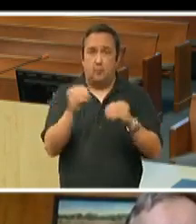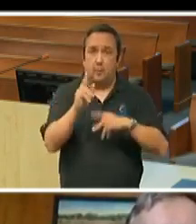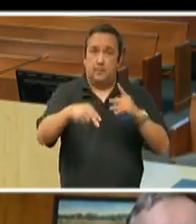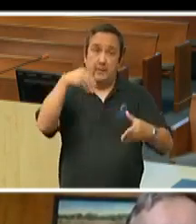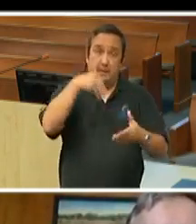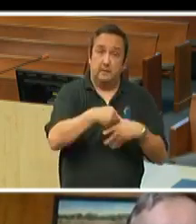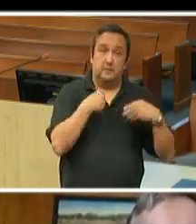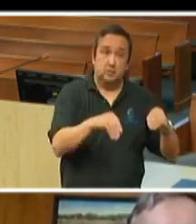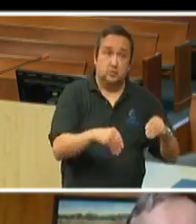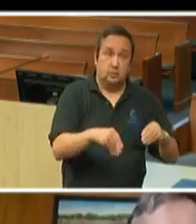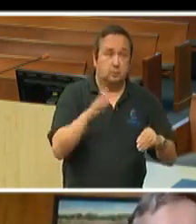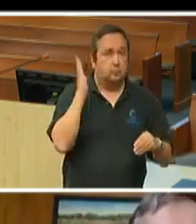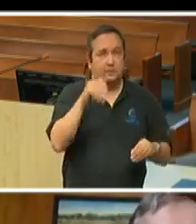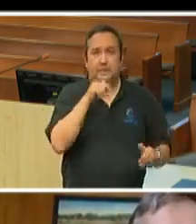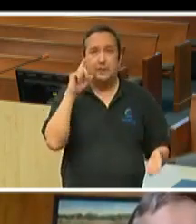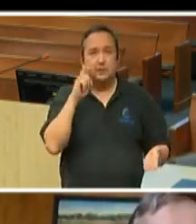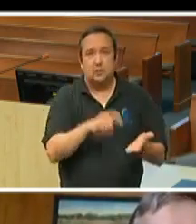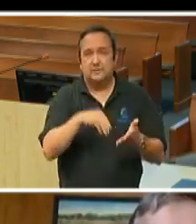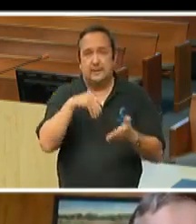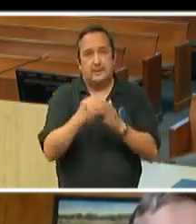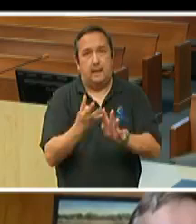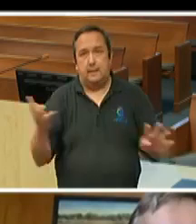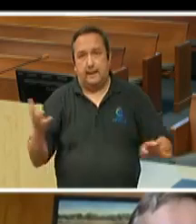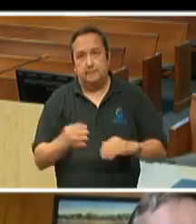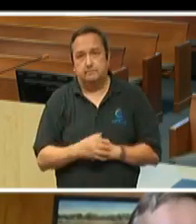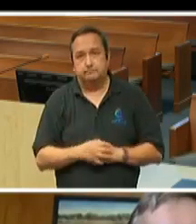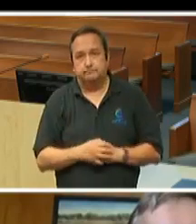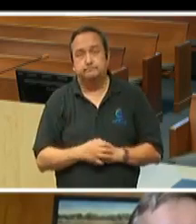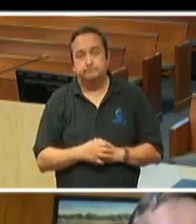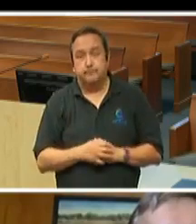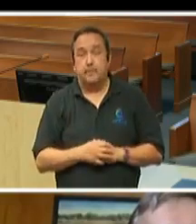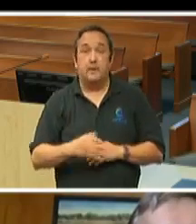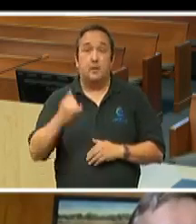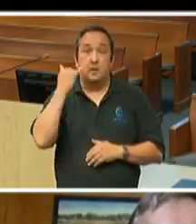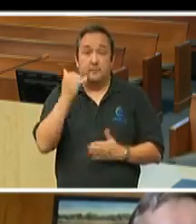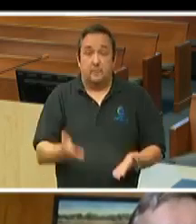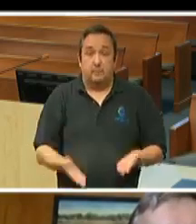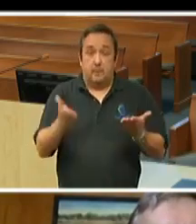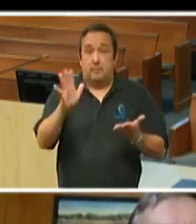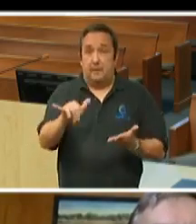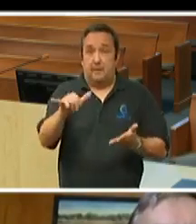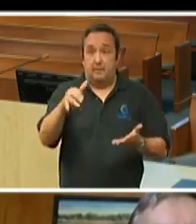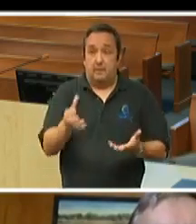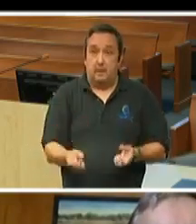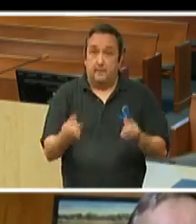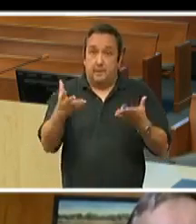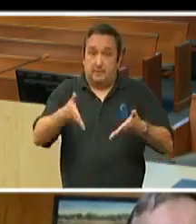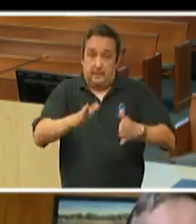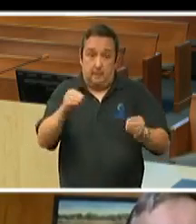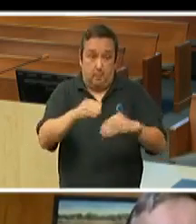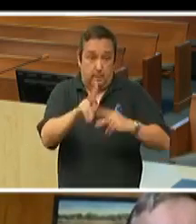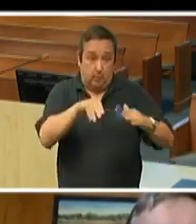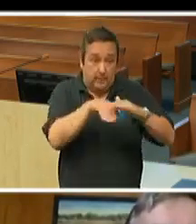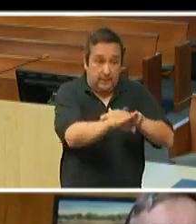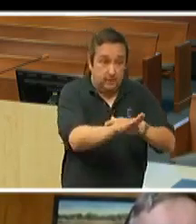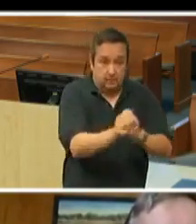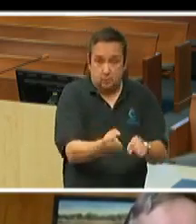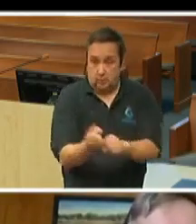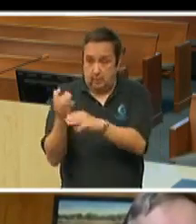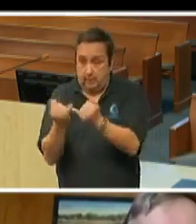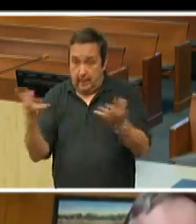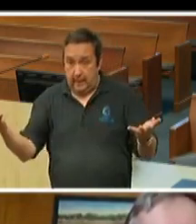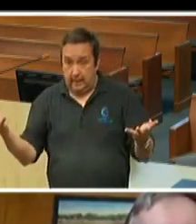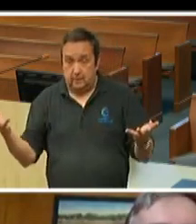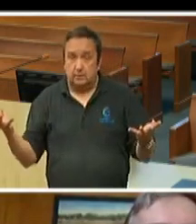store will be unnoticeable. So if we bump it up by that amount, do away with the line altogether, I think